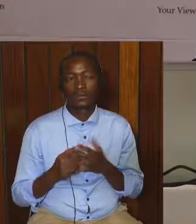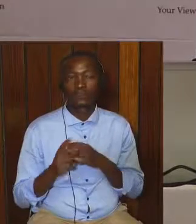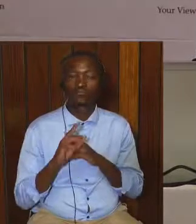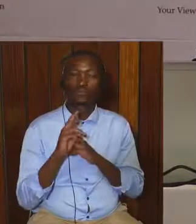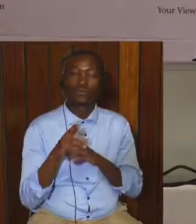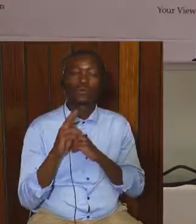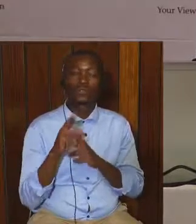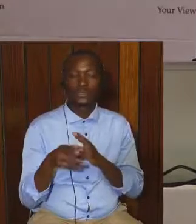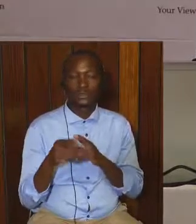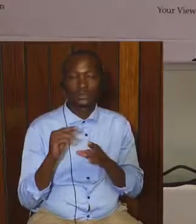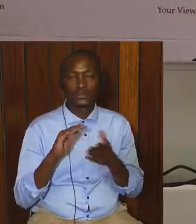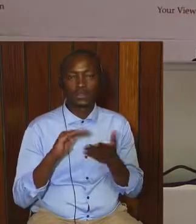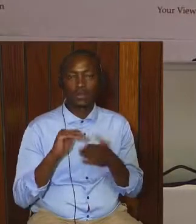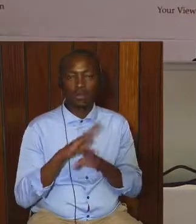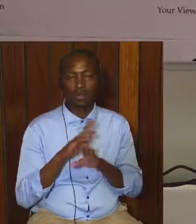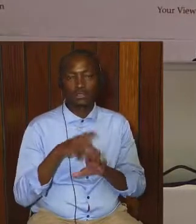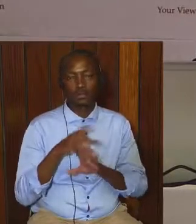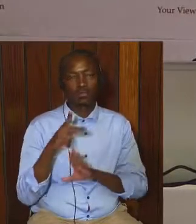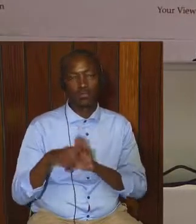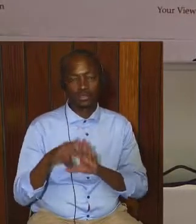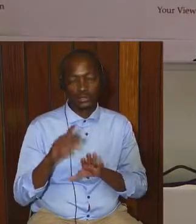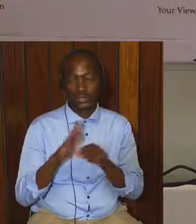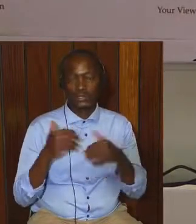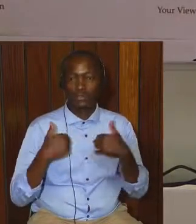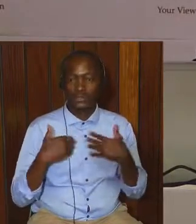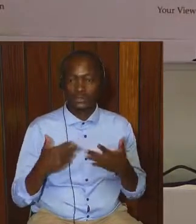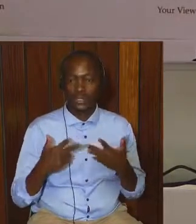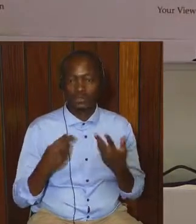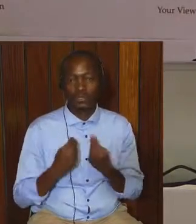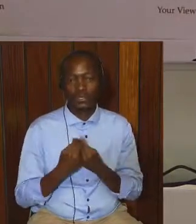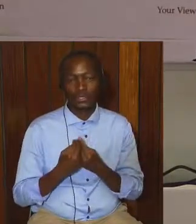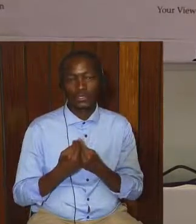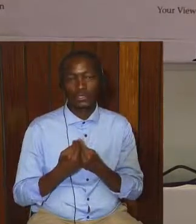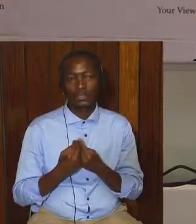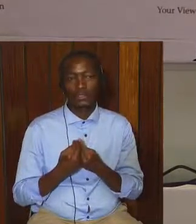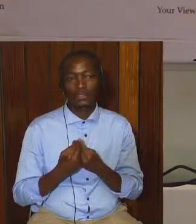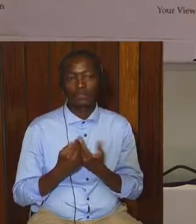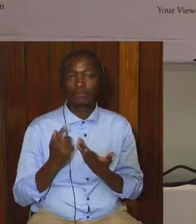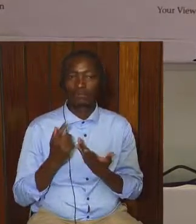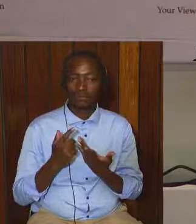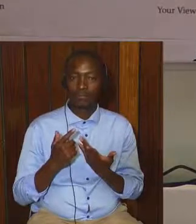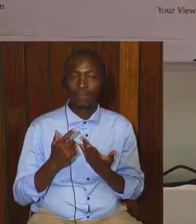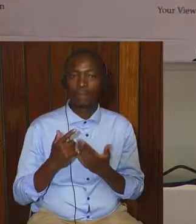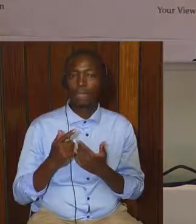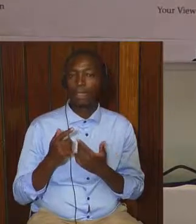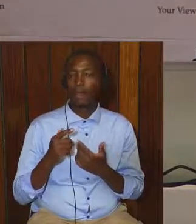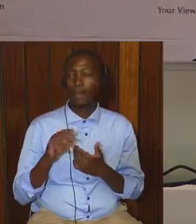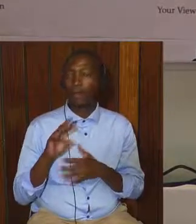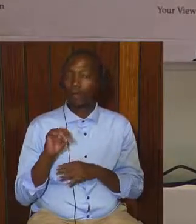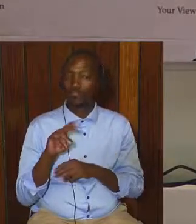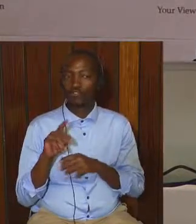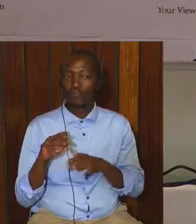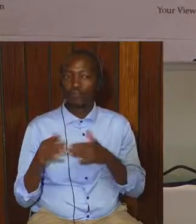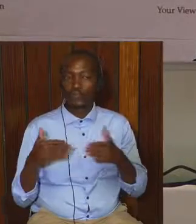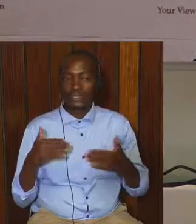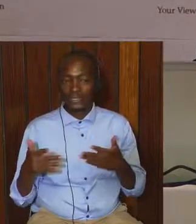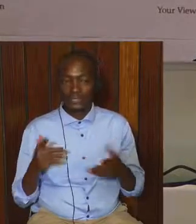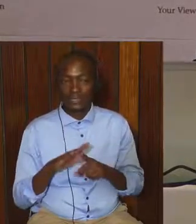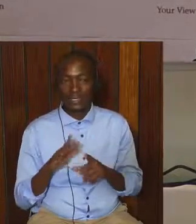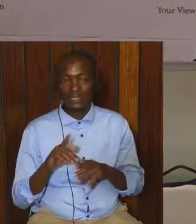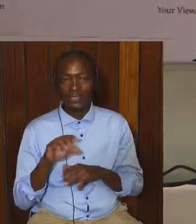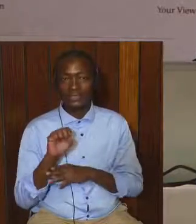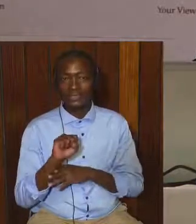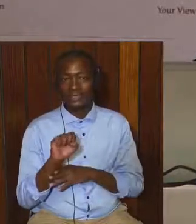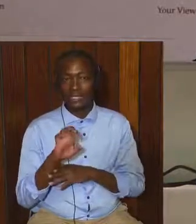reports on the projects, and we start with the Vereeniging Intermodal facility and then move to the